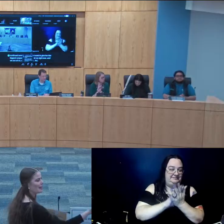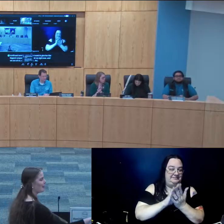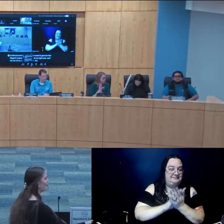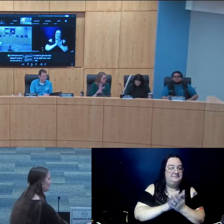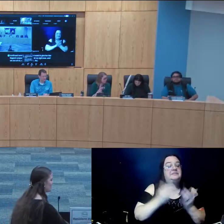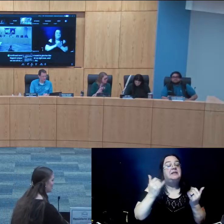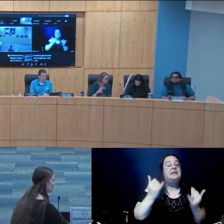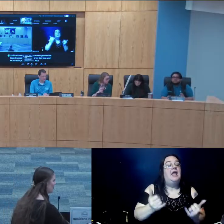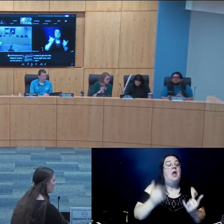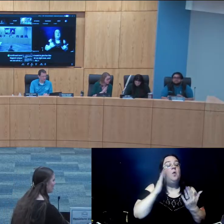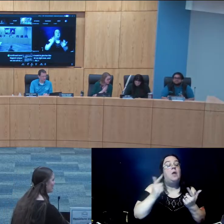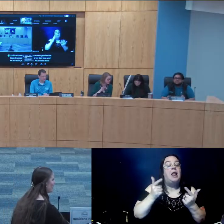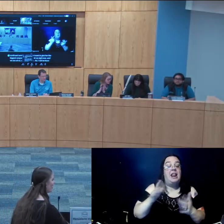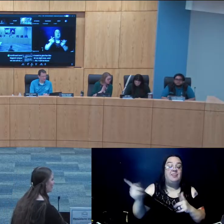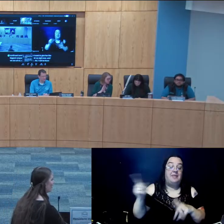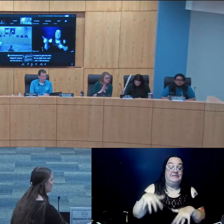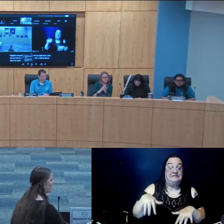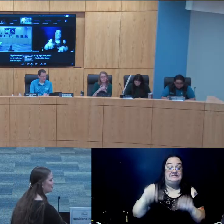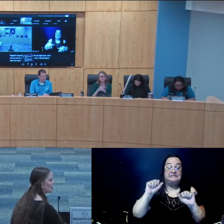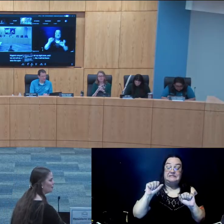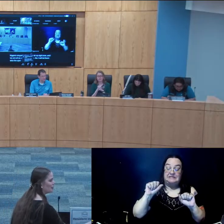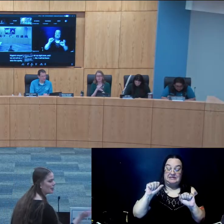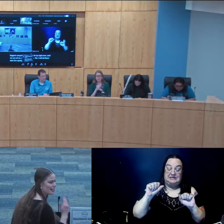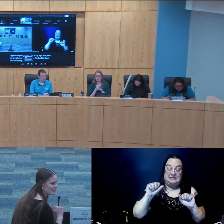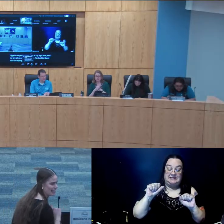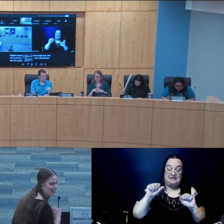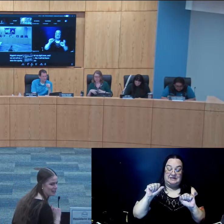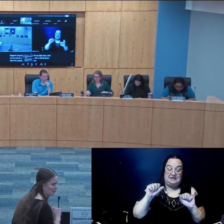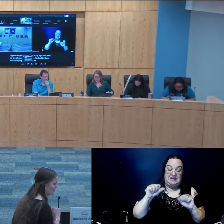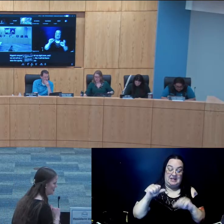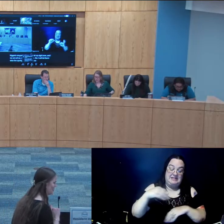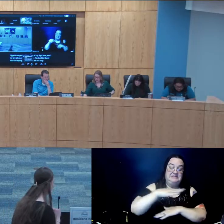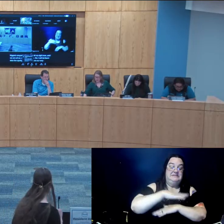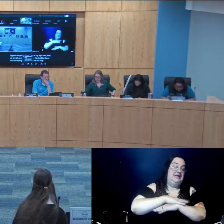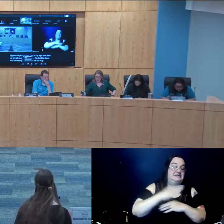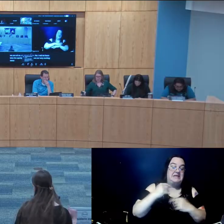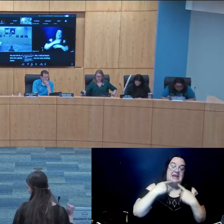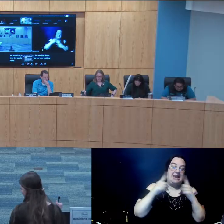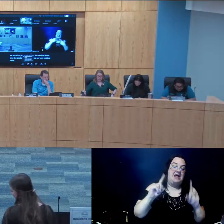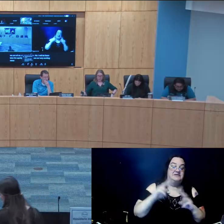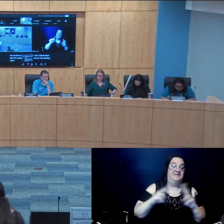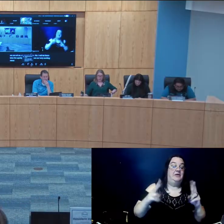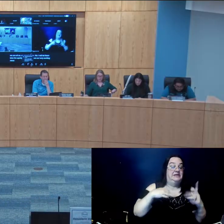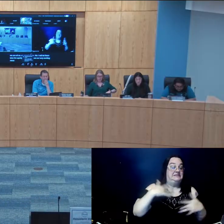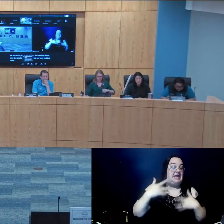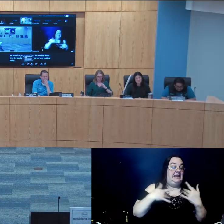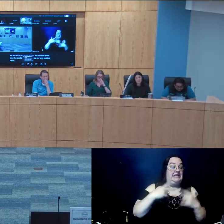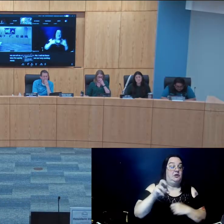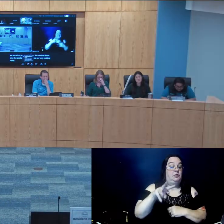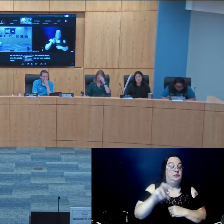I will let them take the spotlight and announce our very exciting news.